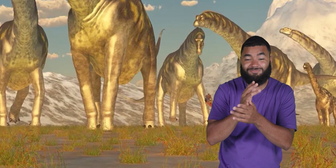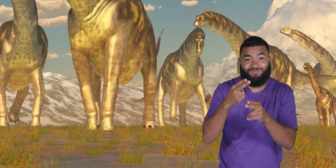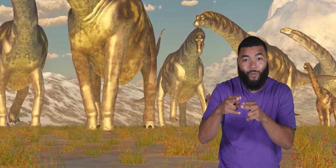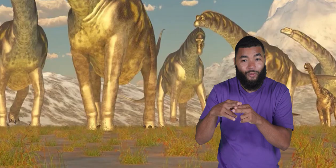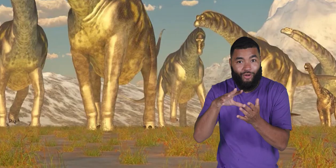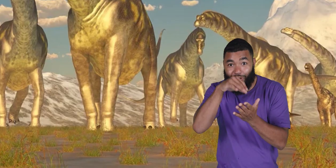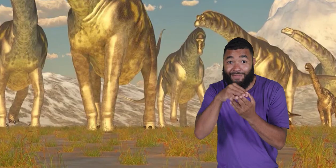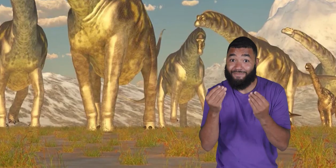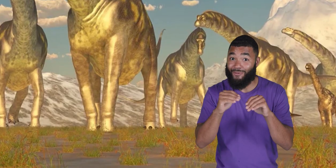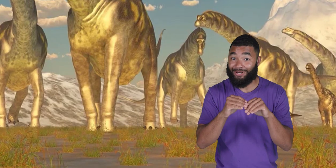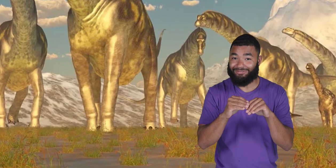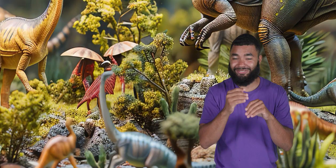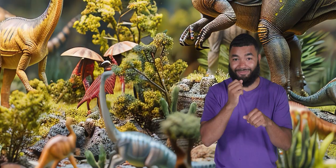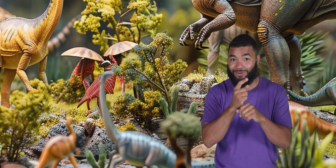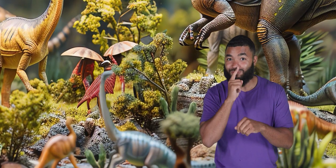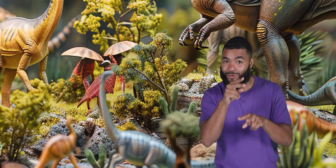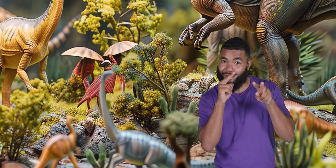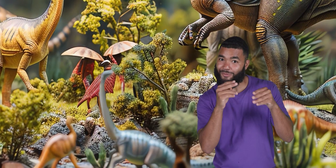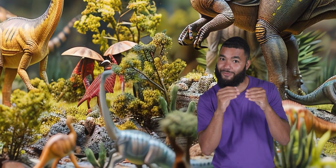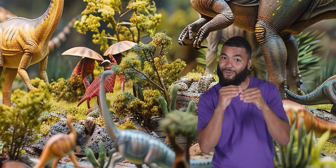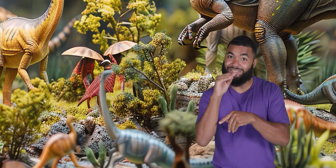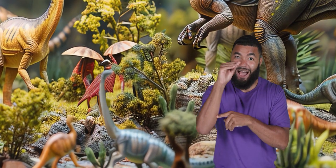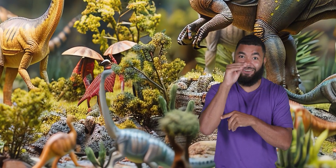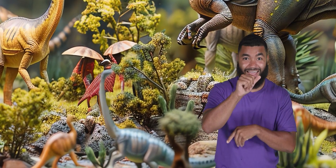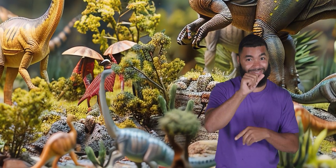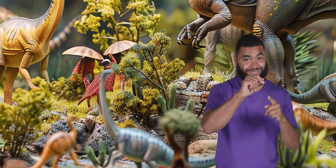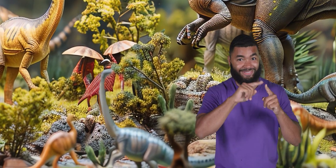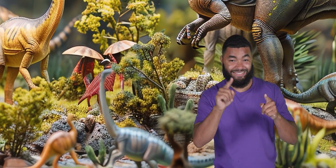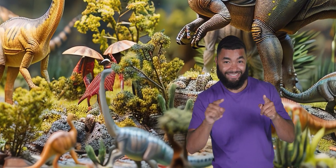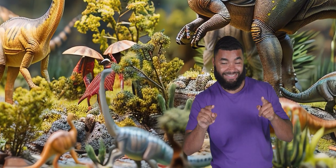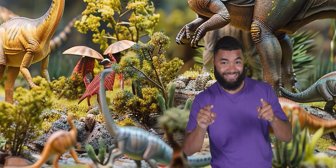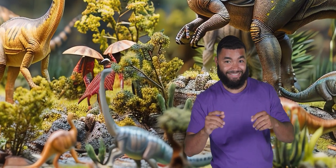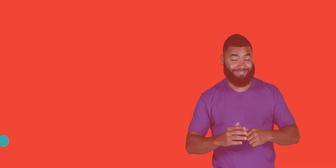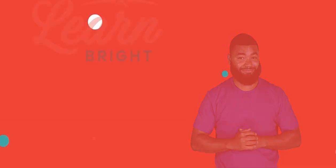Argentinosaurus knowledge. Stay tuned for more dinos A to Z.